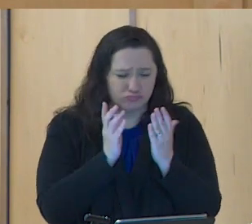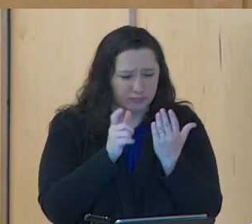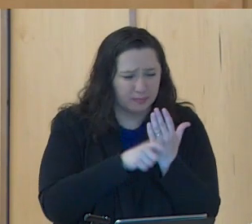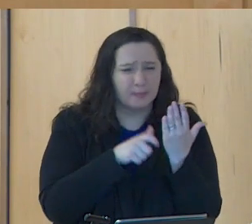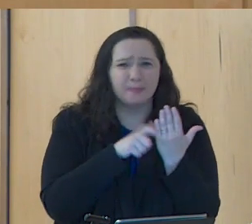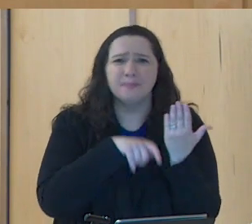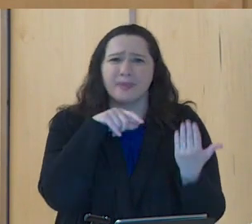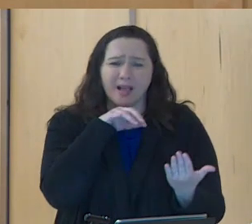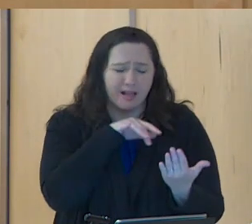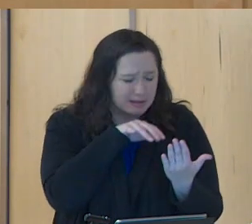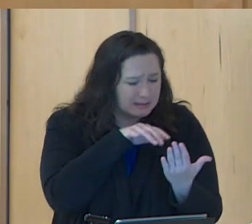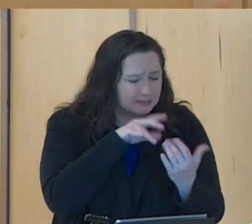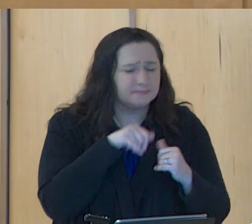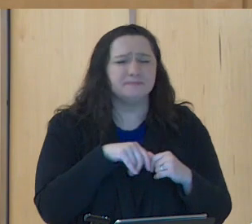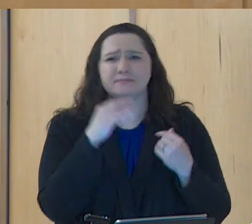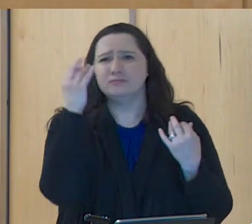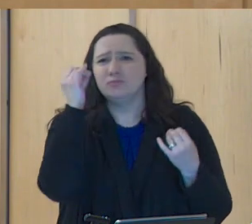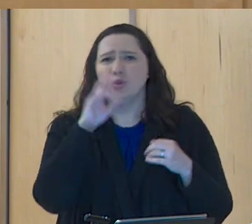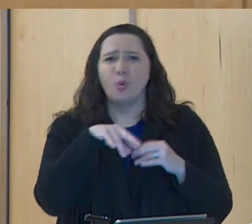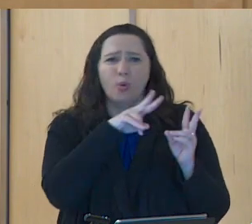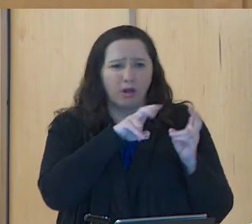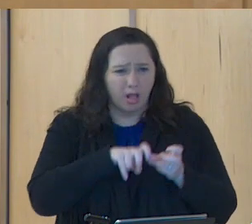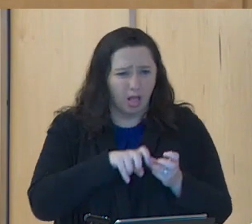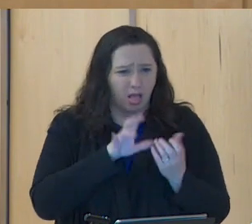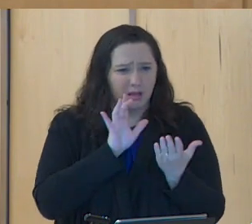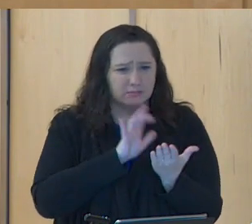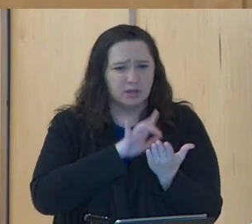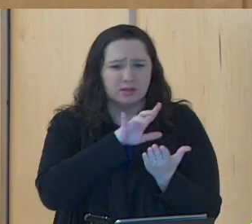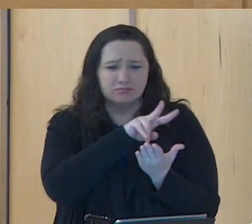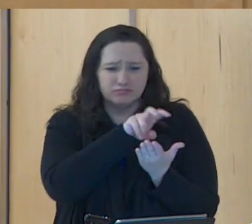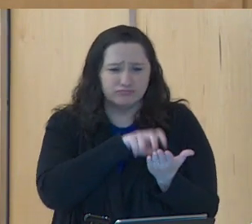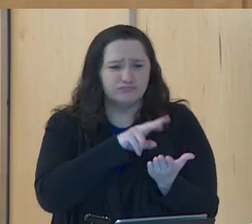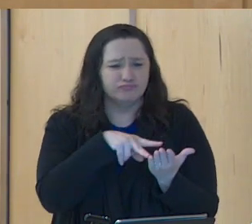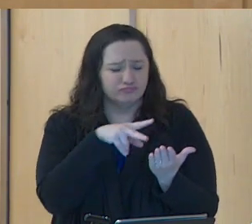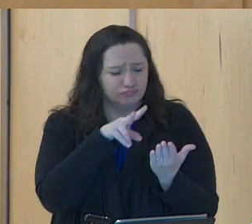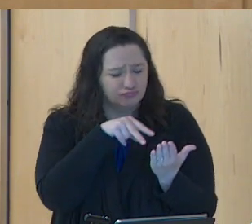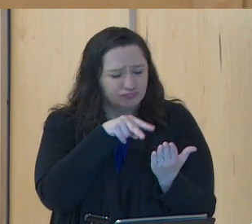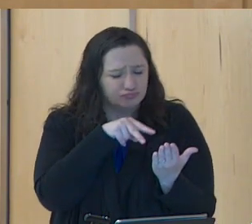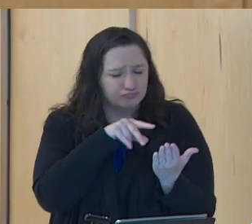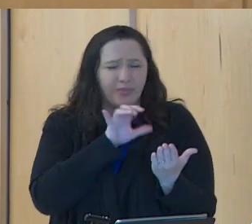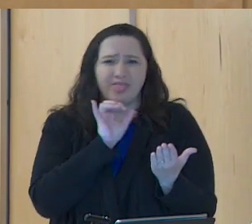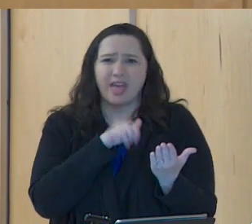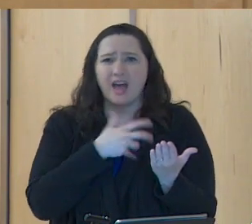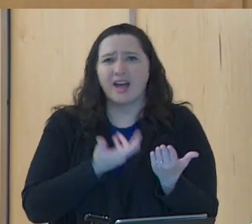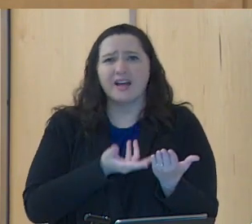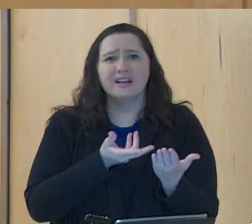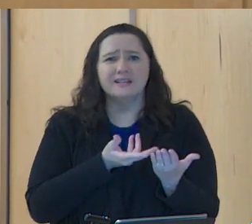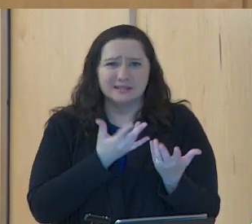devotion booklet, or just download one of the meditations or devotions from the computer.